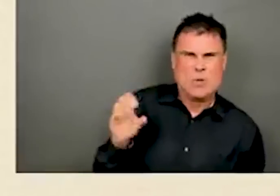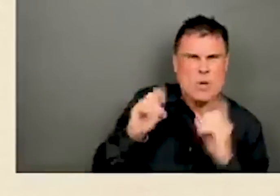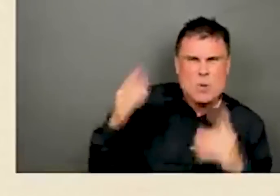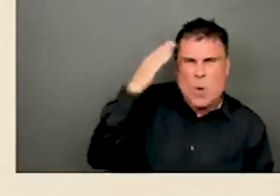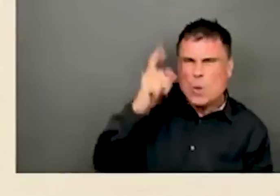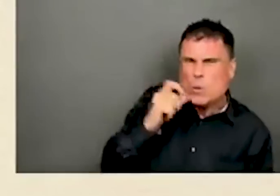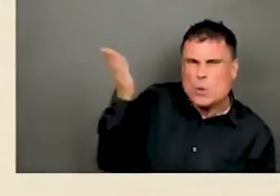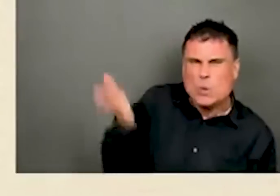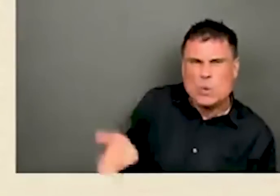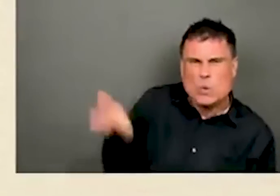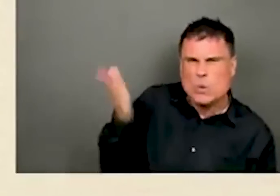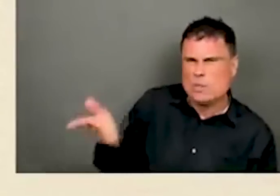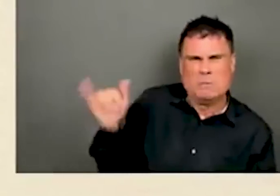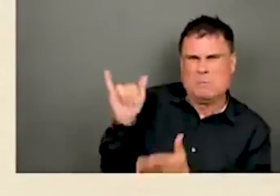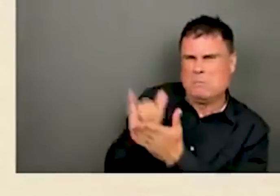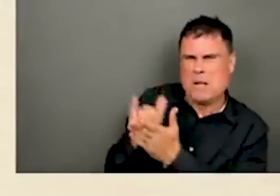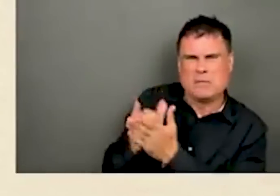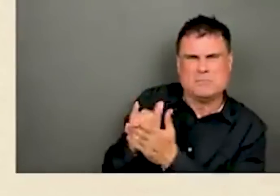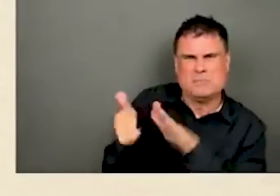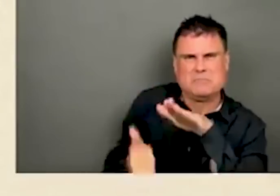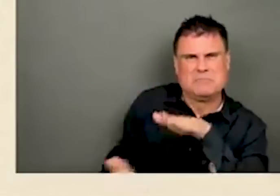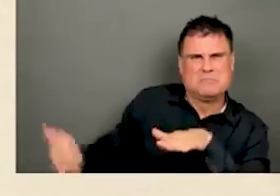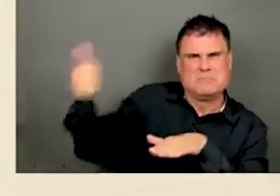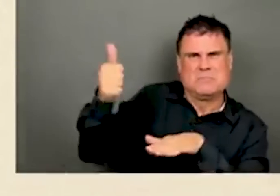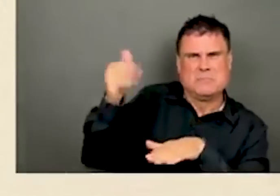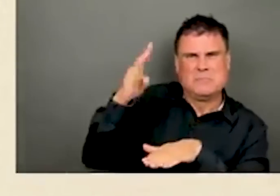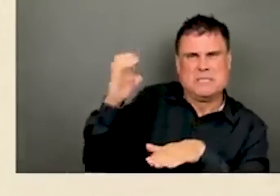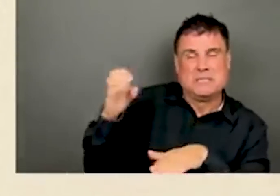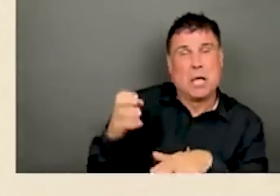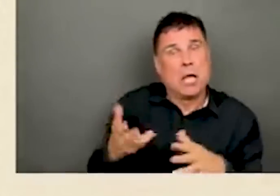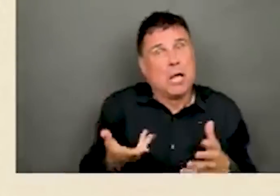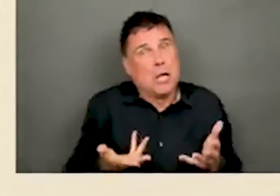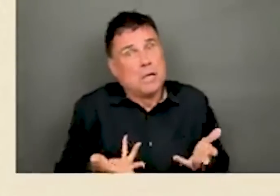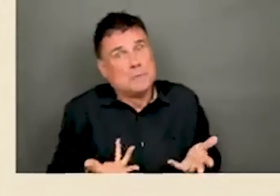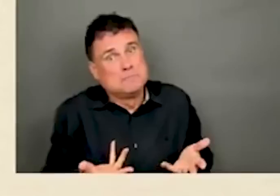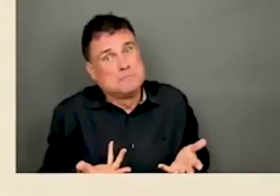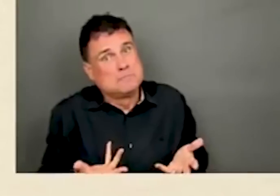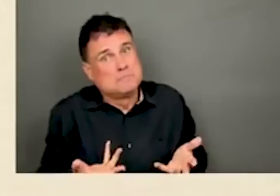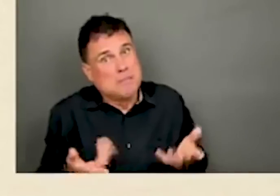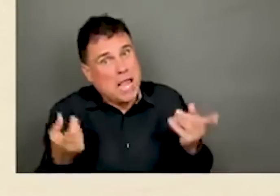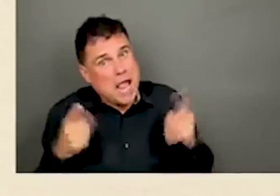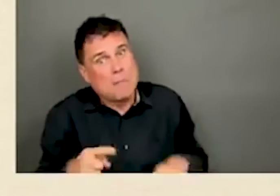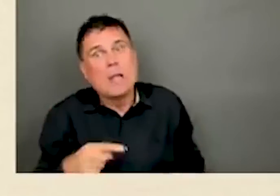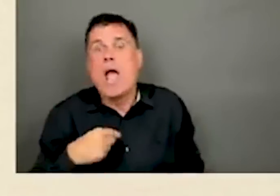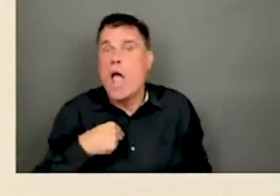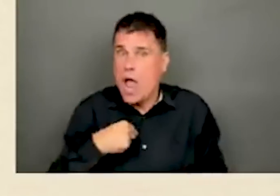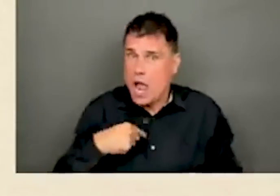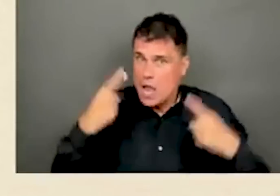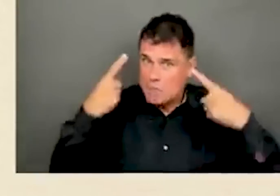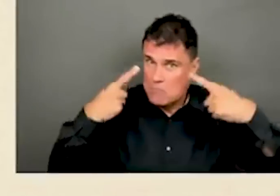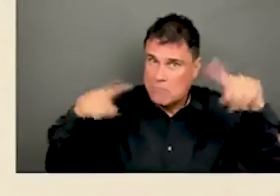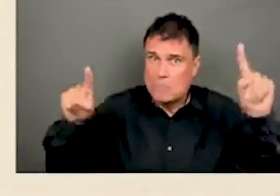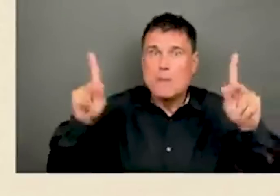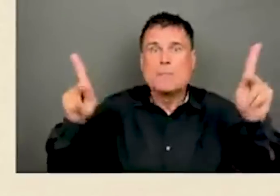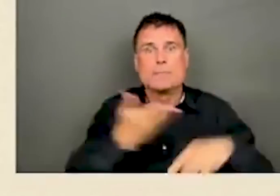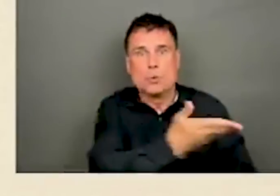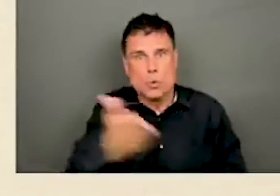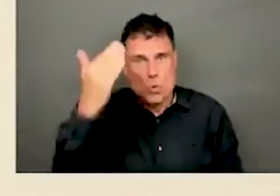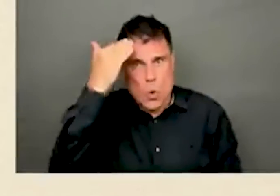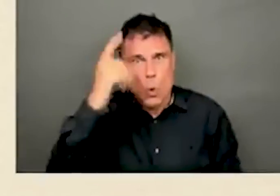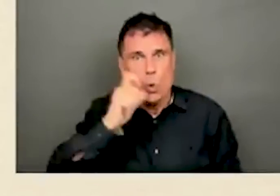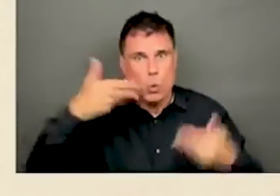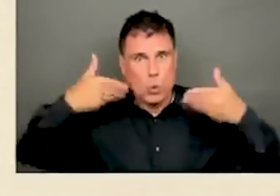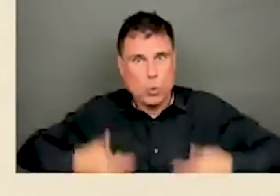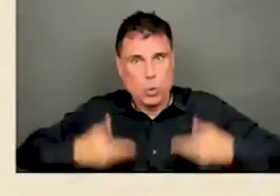successful. That turned out to be incorrect. I was successful. A lot of people know who I am. But I was in a restaurant